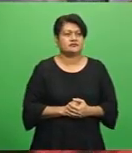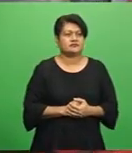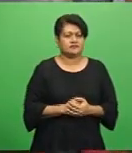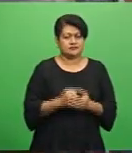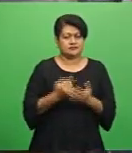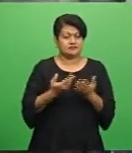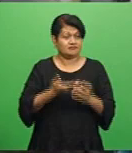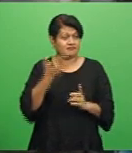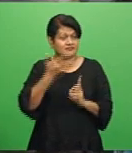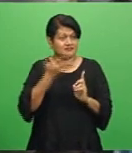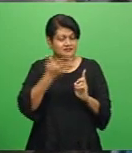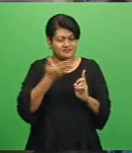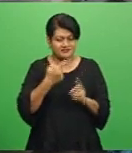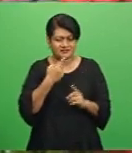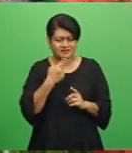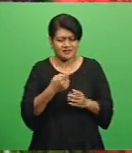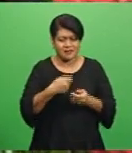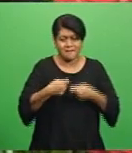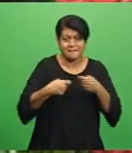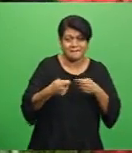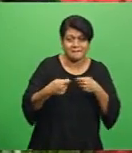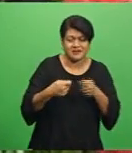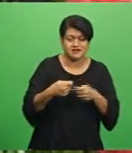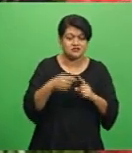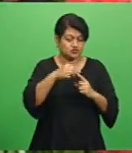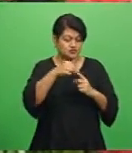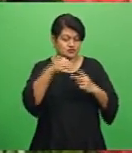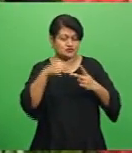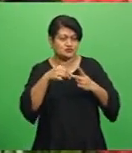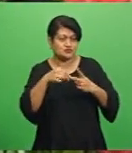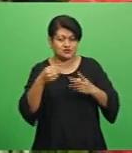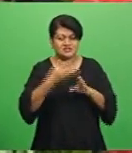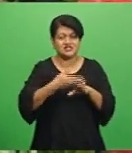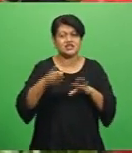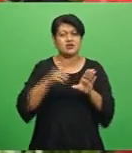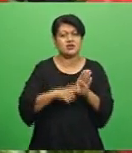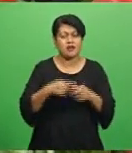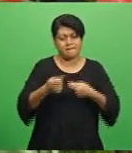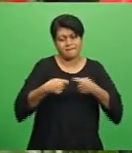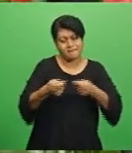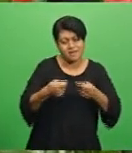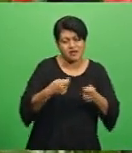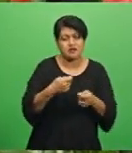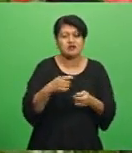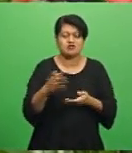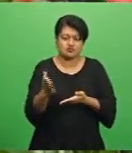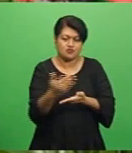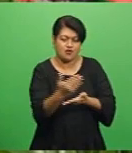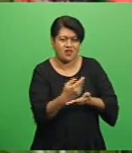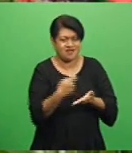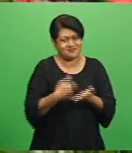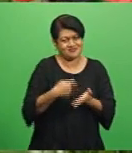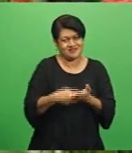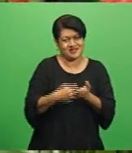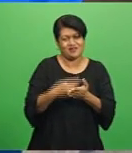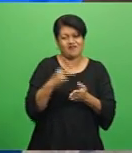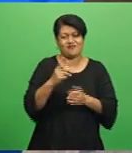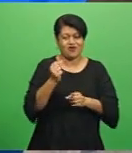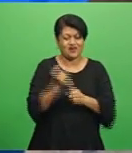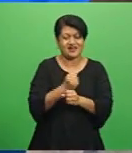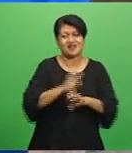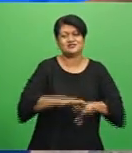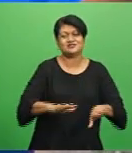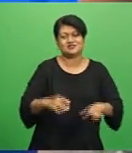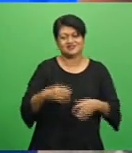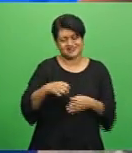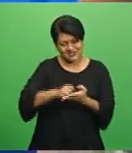familiar face at the Suva Municipal Market, says she chose to spend her New Year at the market with hopes of collecting enough in time for her grandchildren's education. I